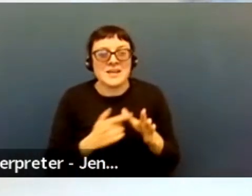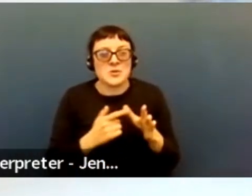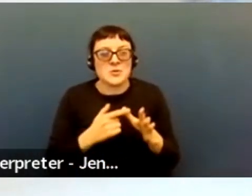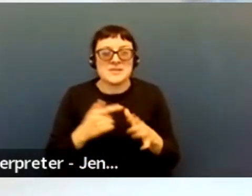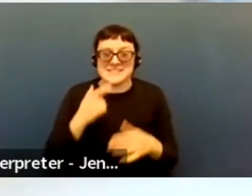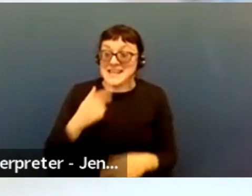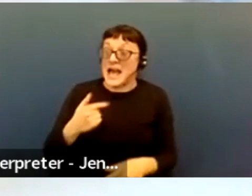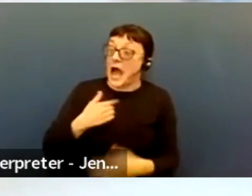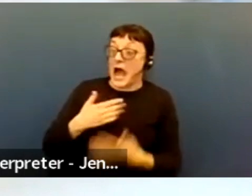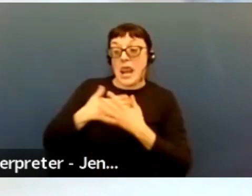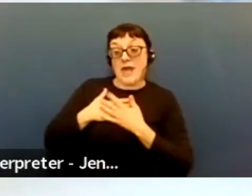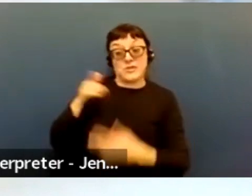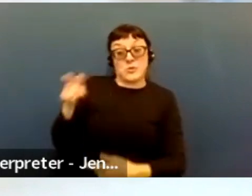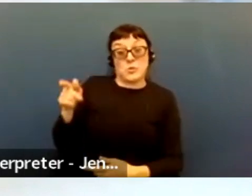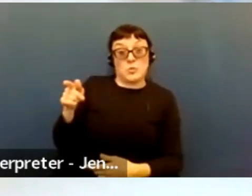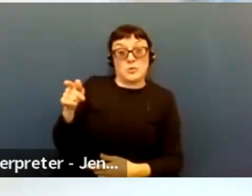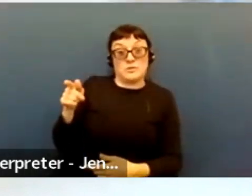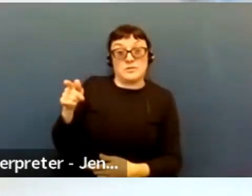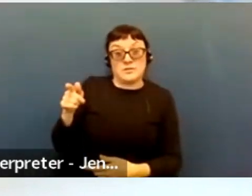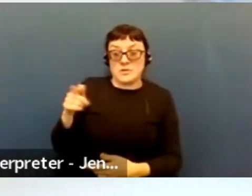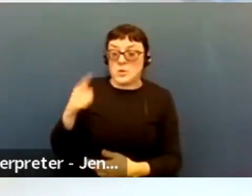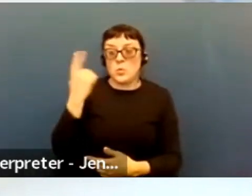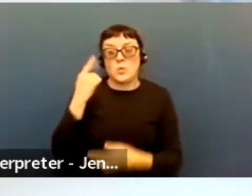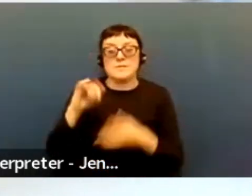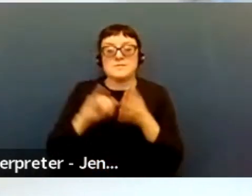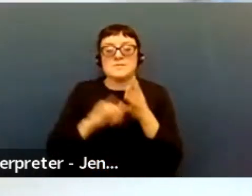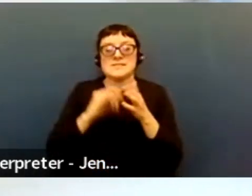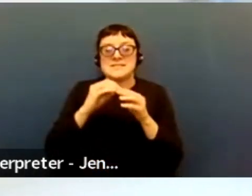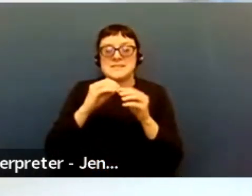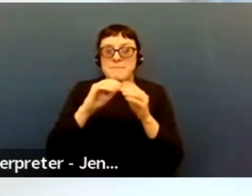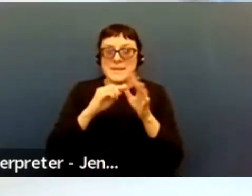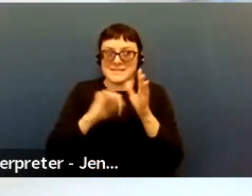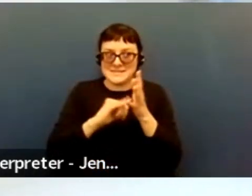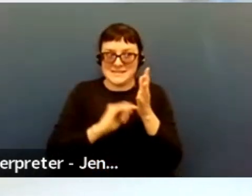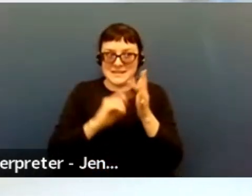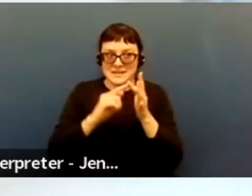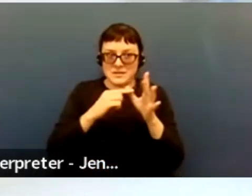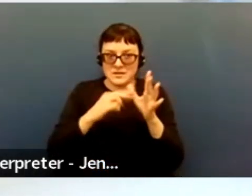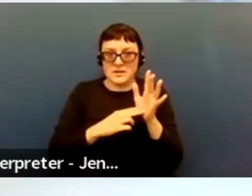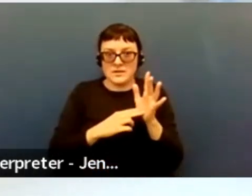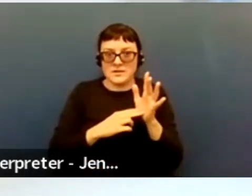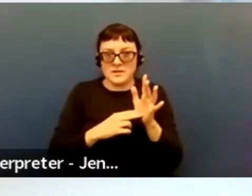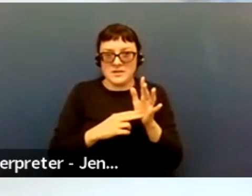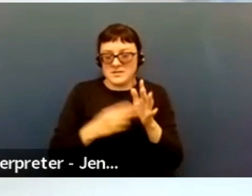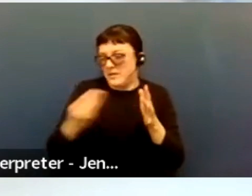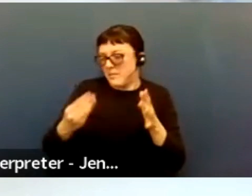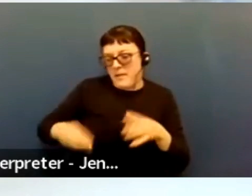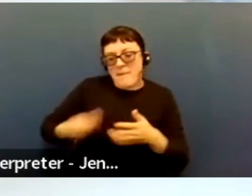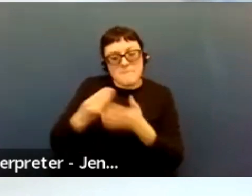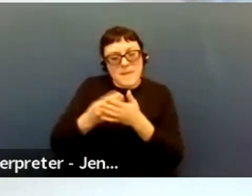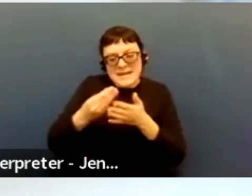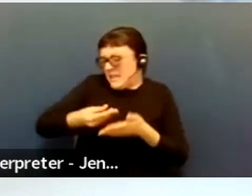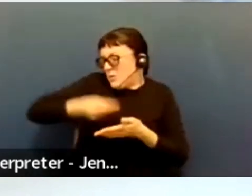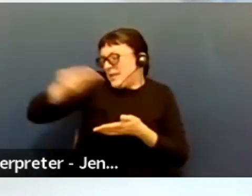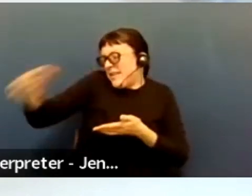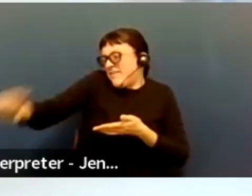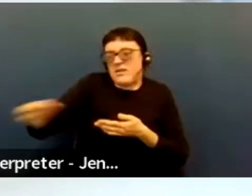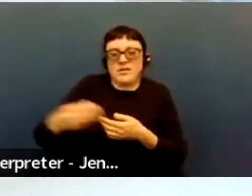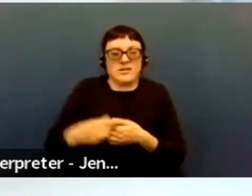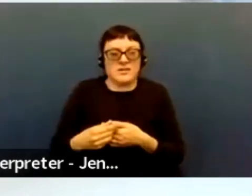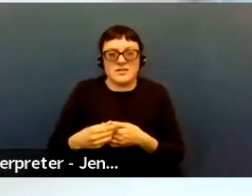characters. Antonio says, "I love you," to Sebastian. "I'm gonna let